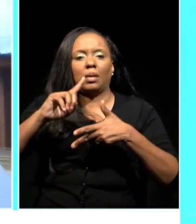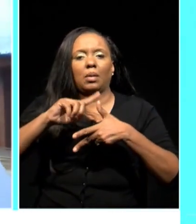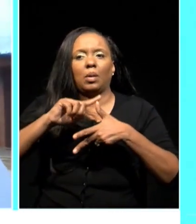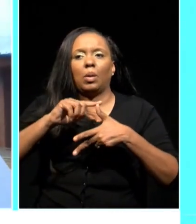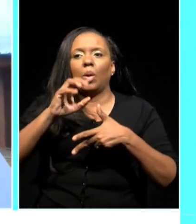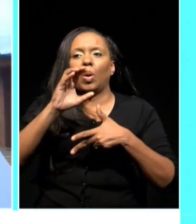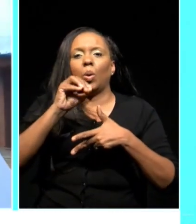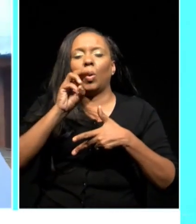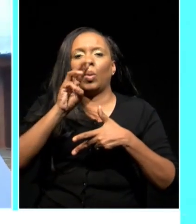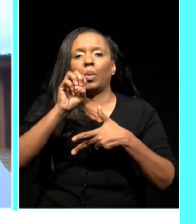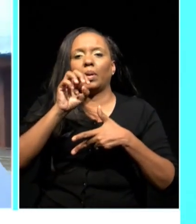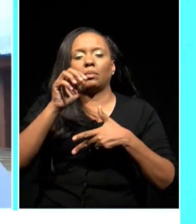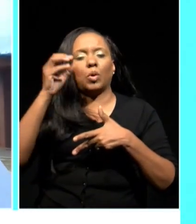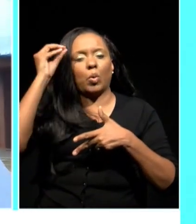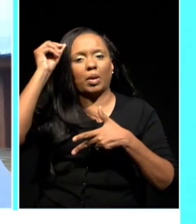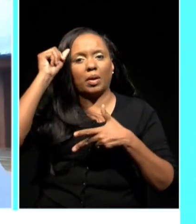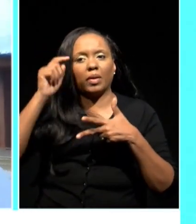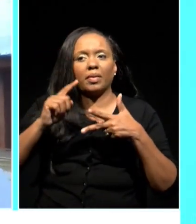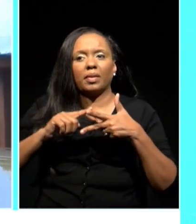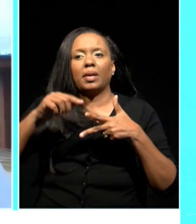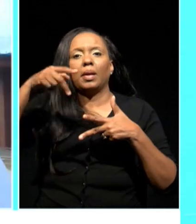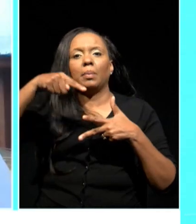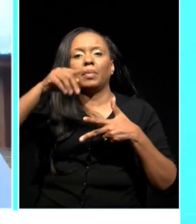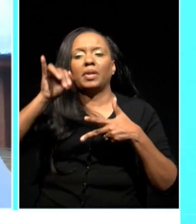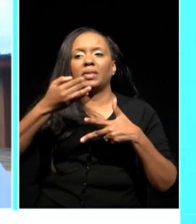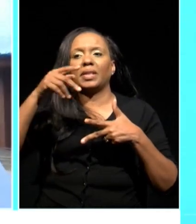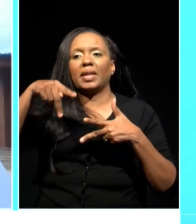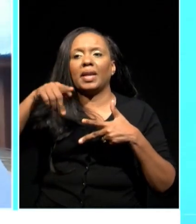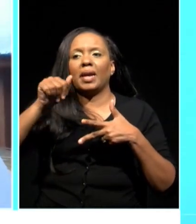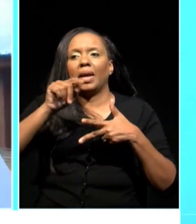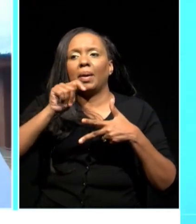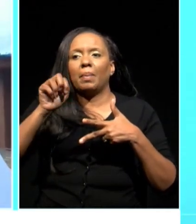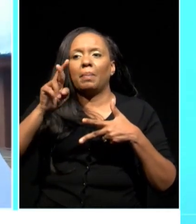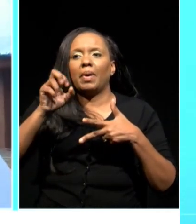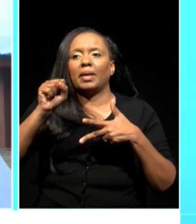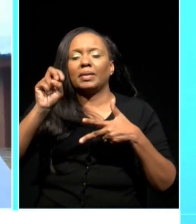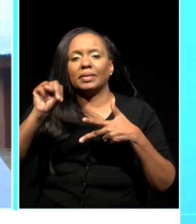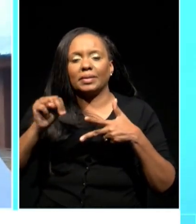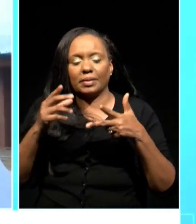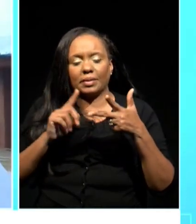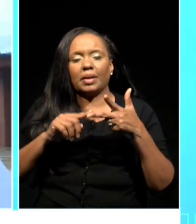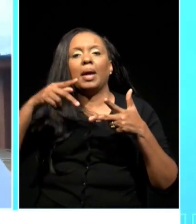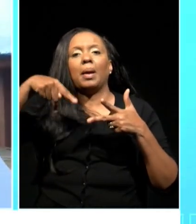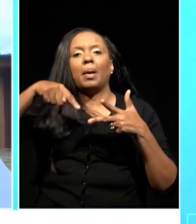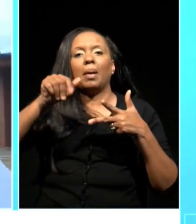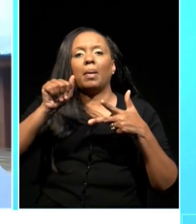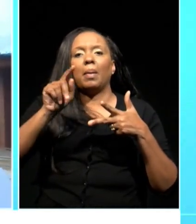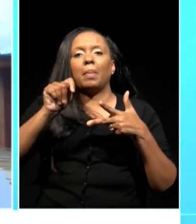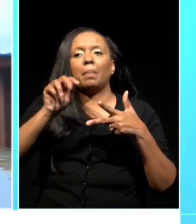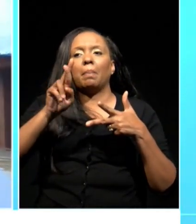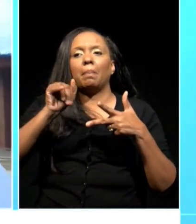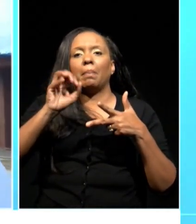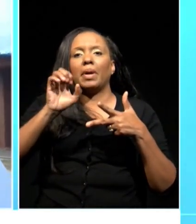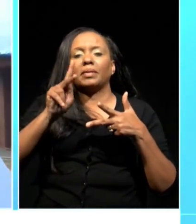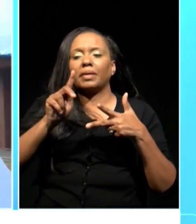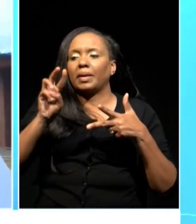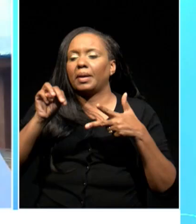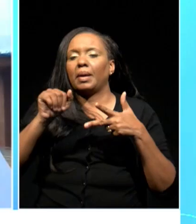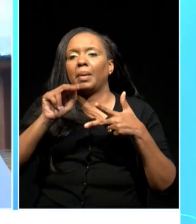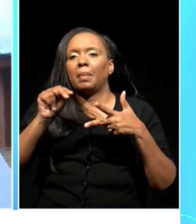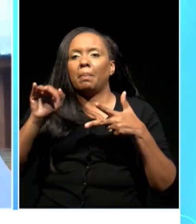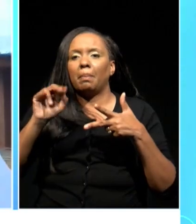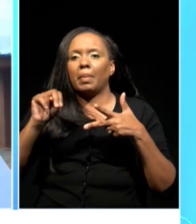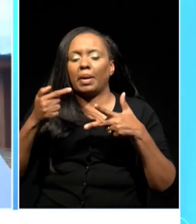and Patrick Manning. And it is when they go home that insularity and and island prejudice and all that kind of